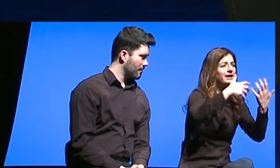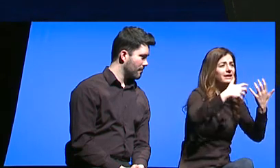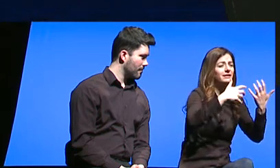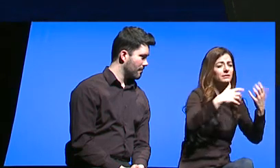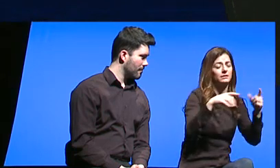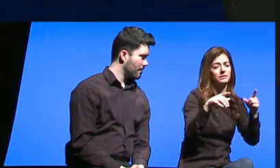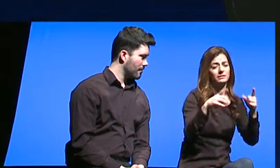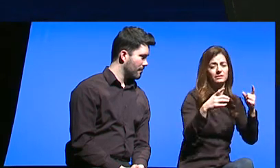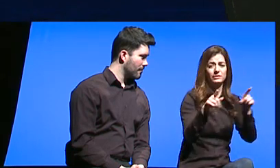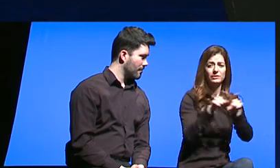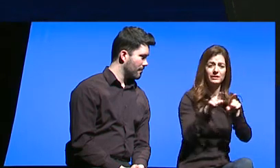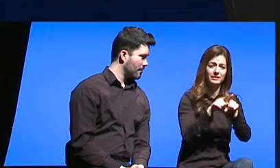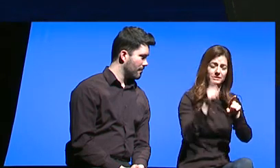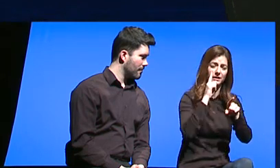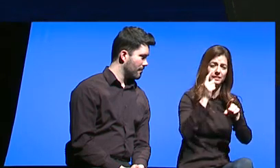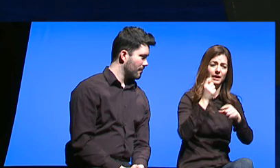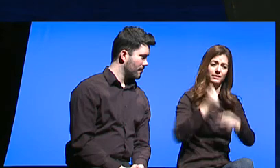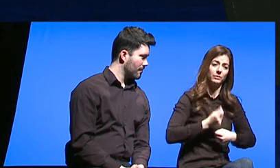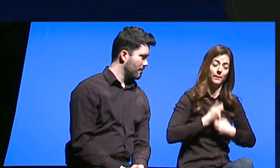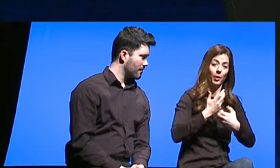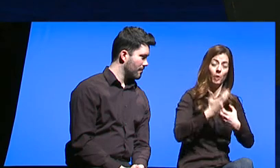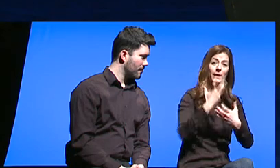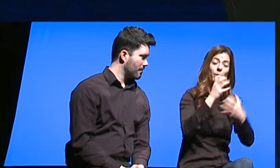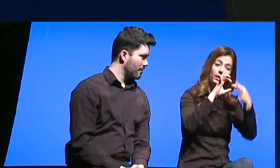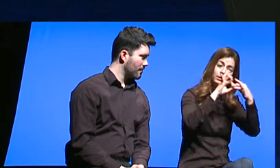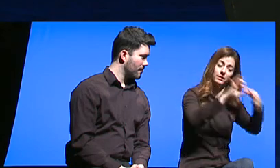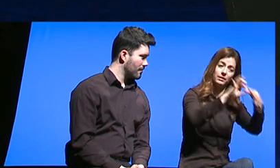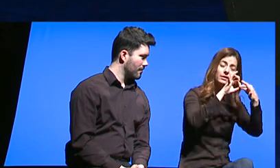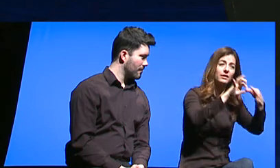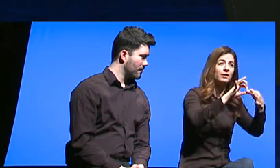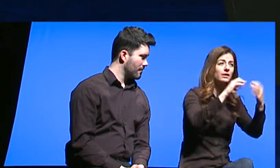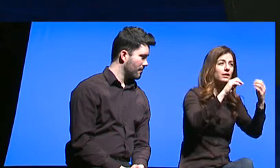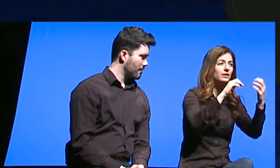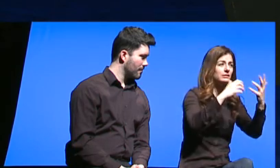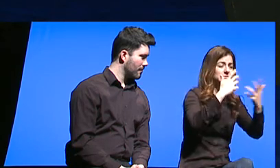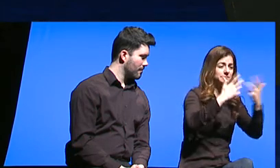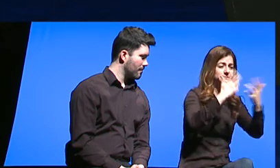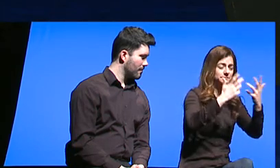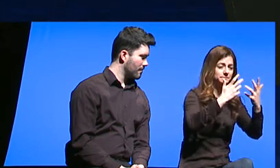and a relationship where I would be close to somebody